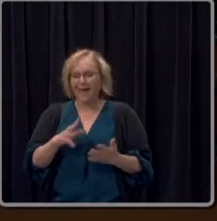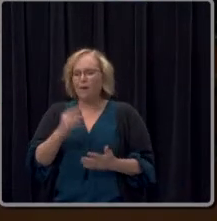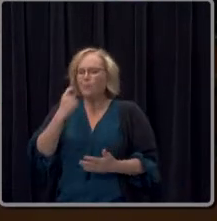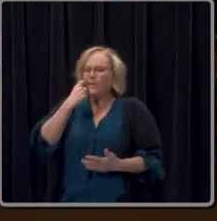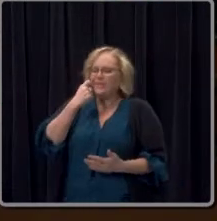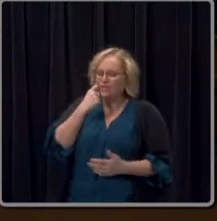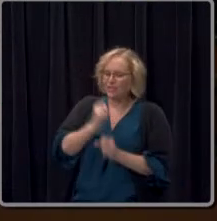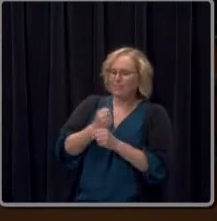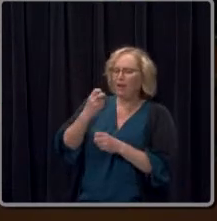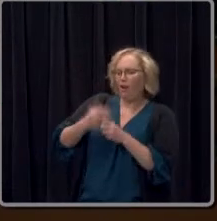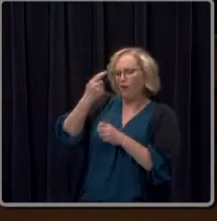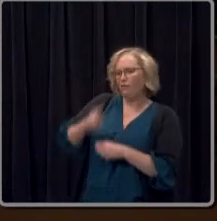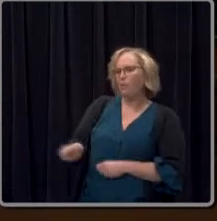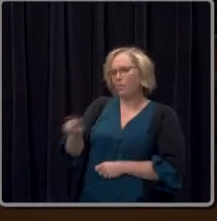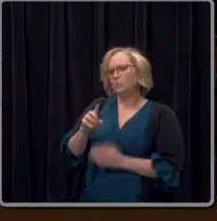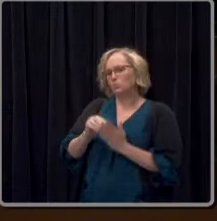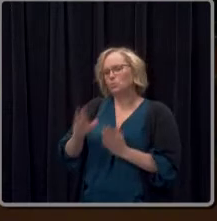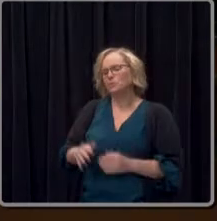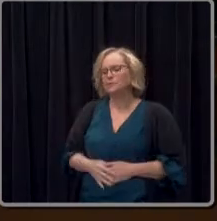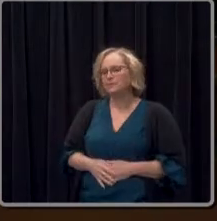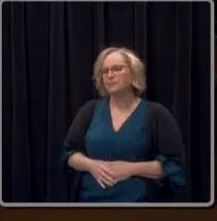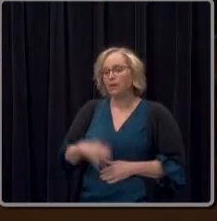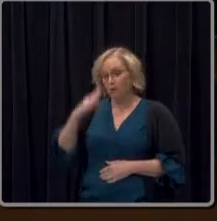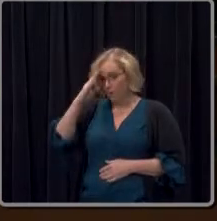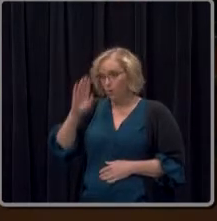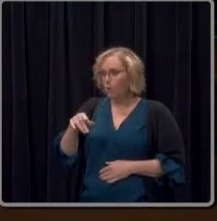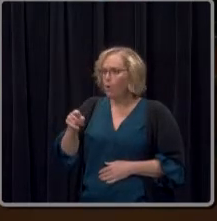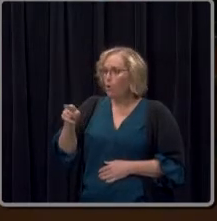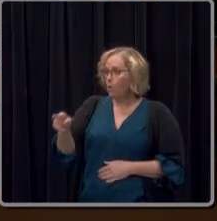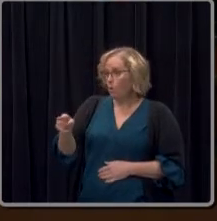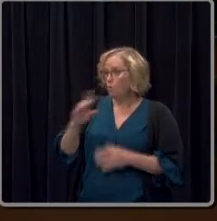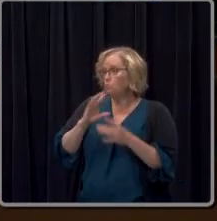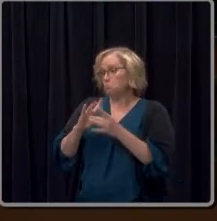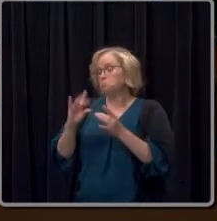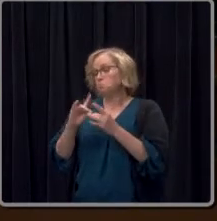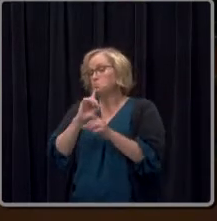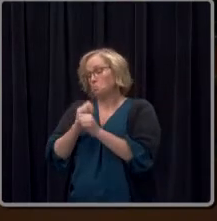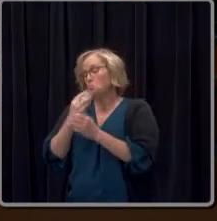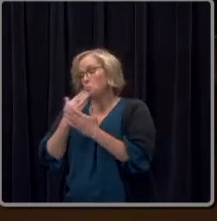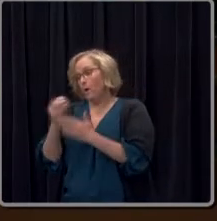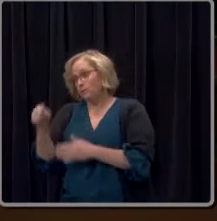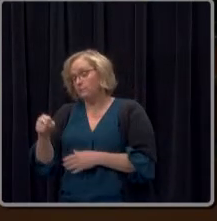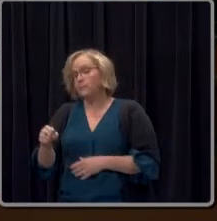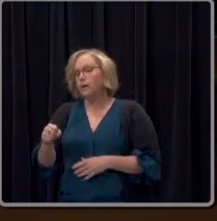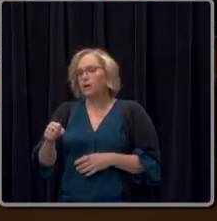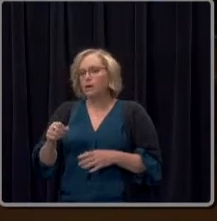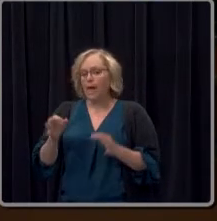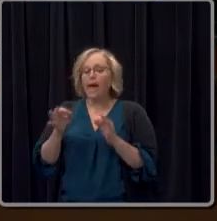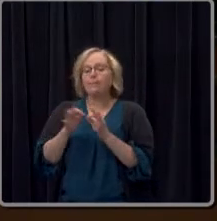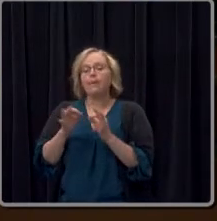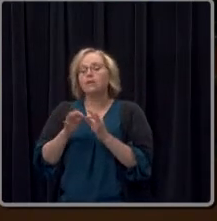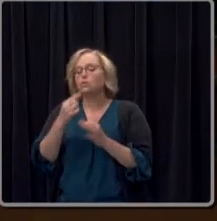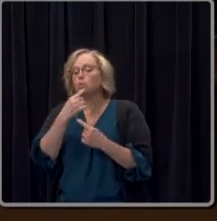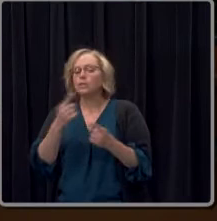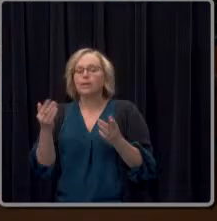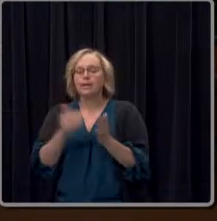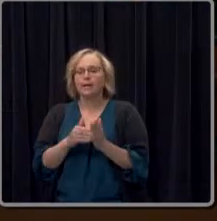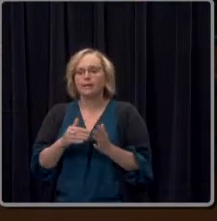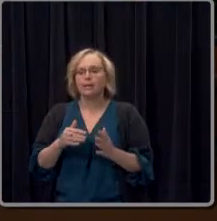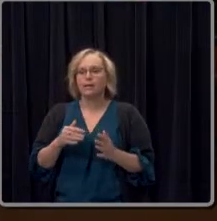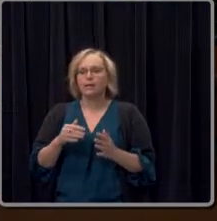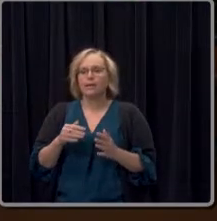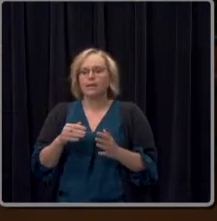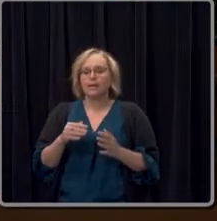students. You laid it out really well, but I just it's worth saying again, extending